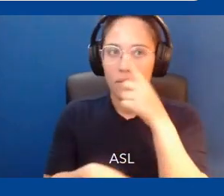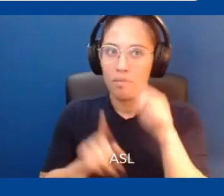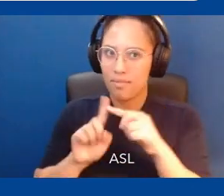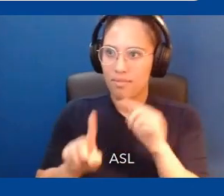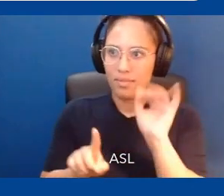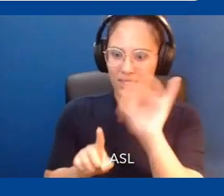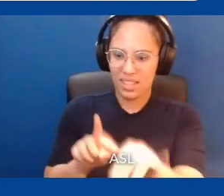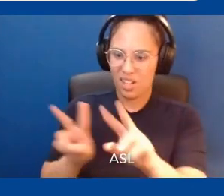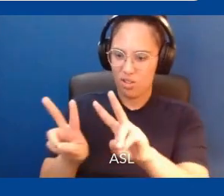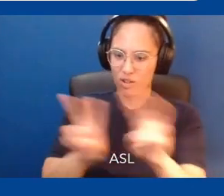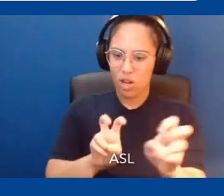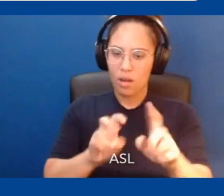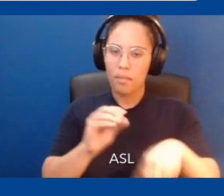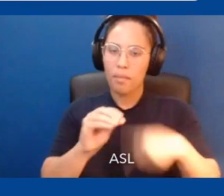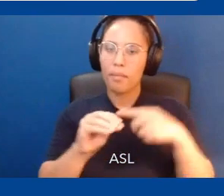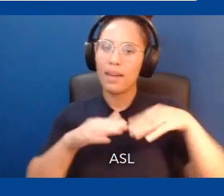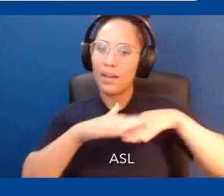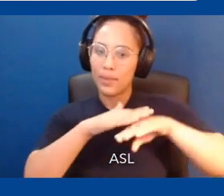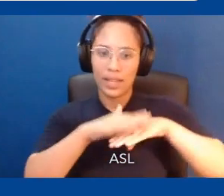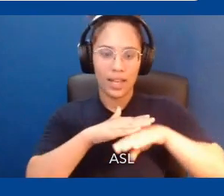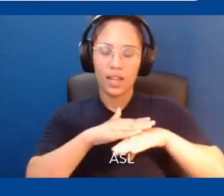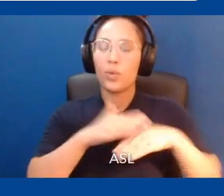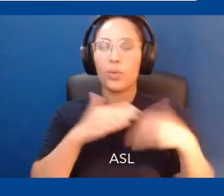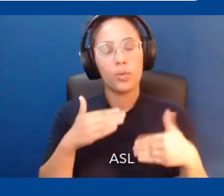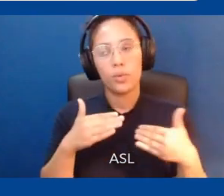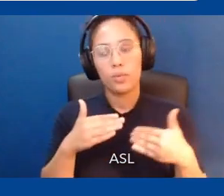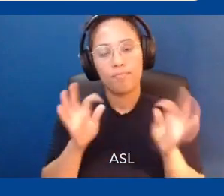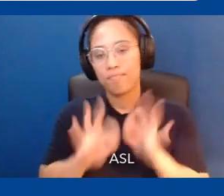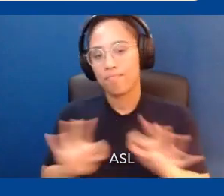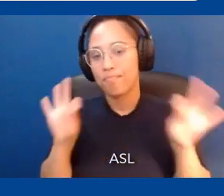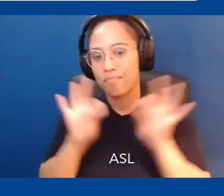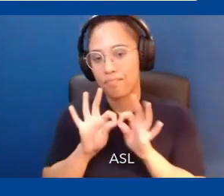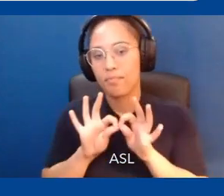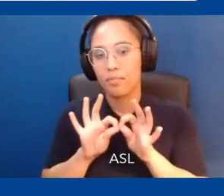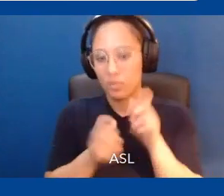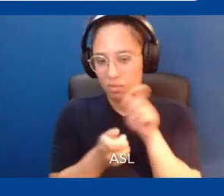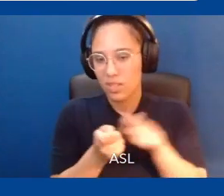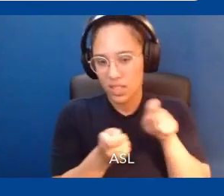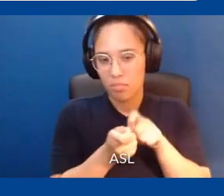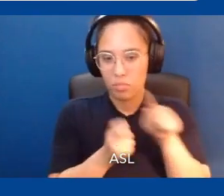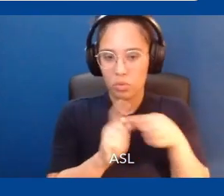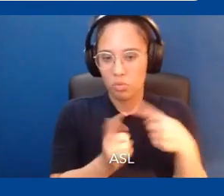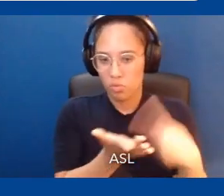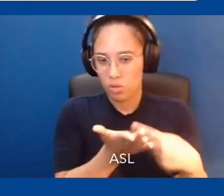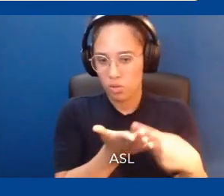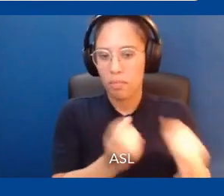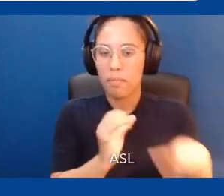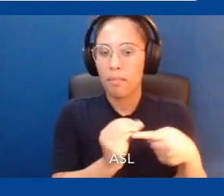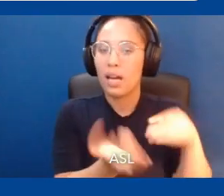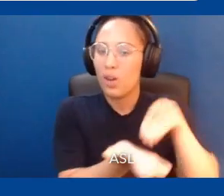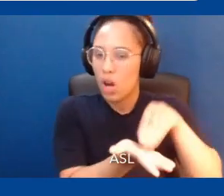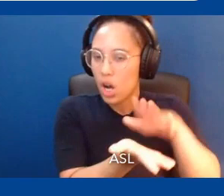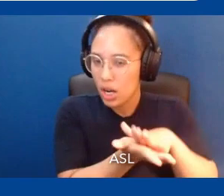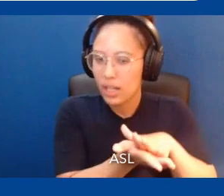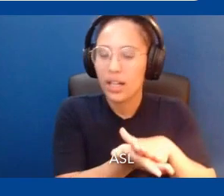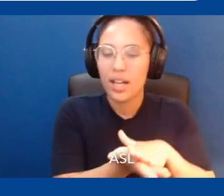one when working with archives and archival materials. And I wonder if anyone has any thoughts